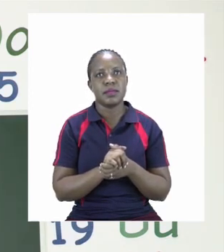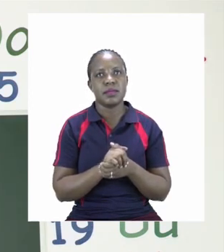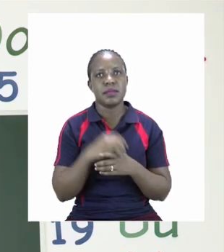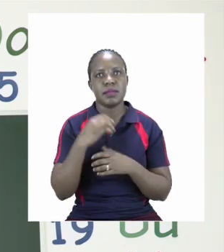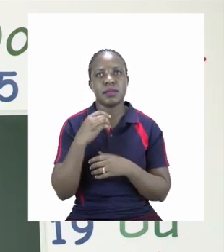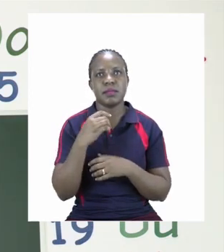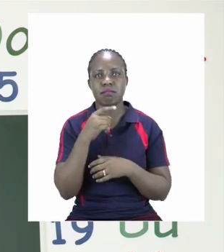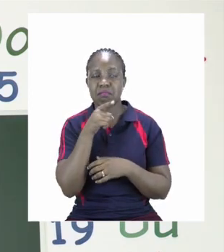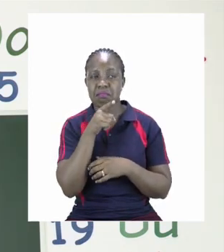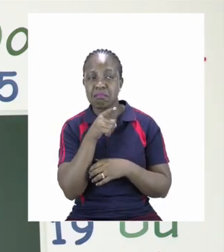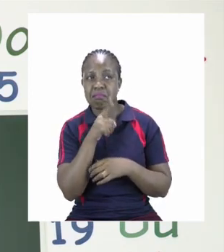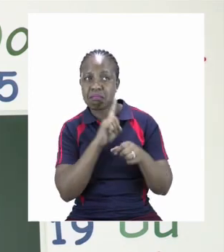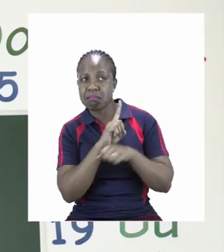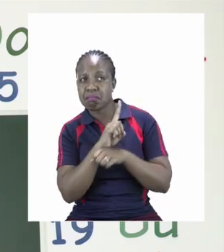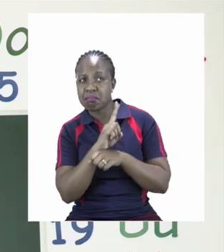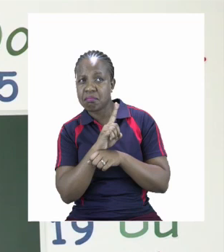lid?